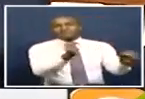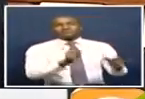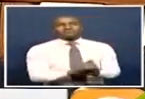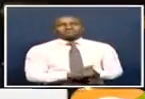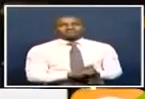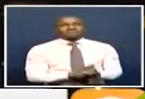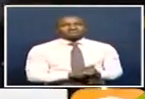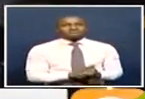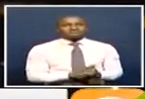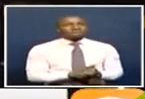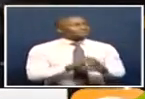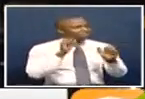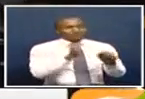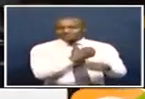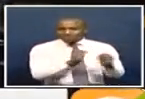way.